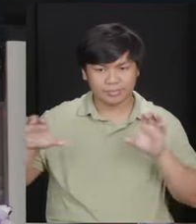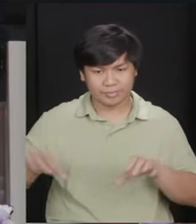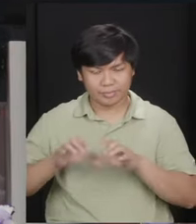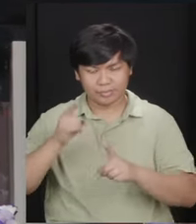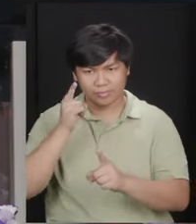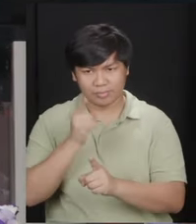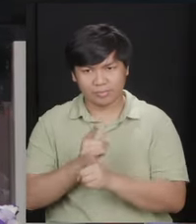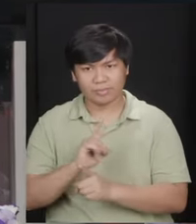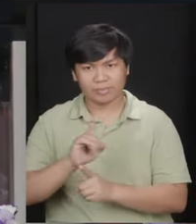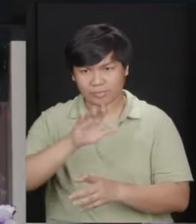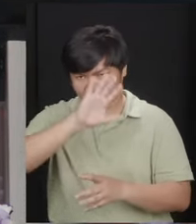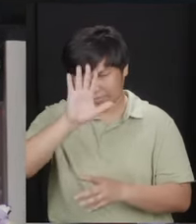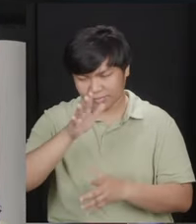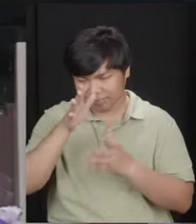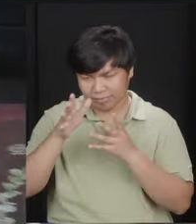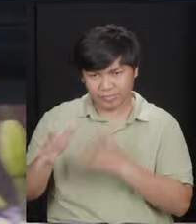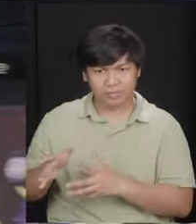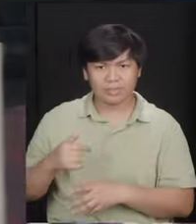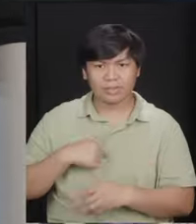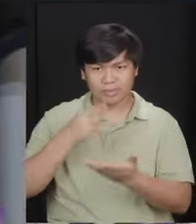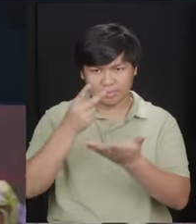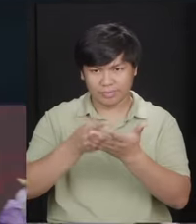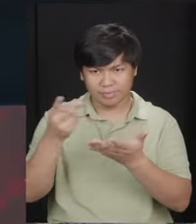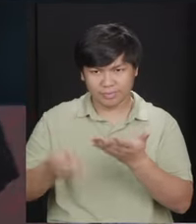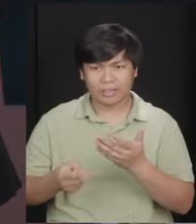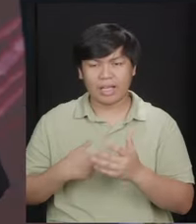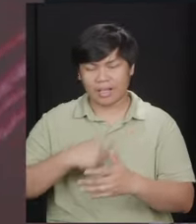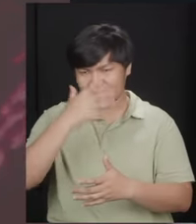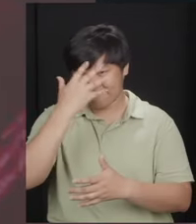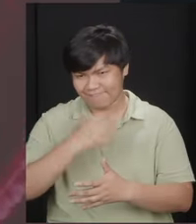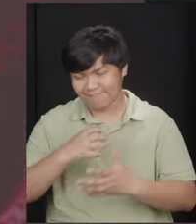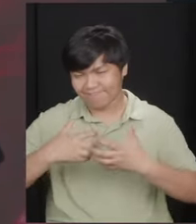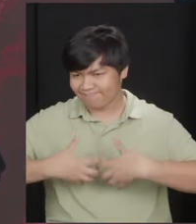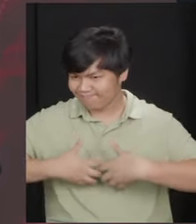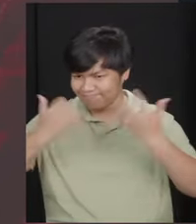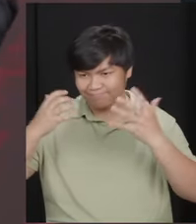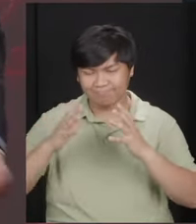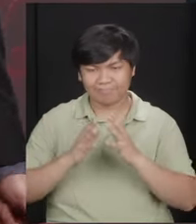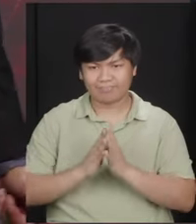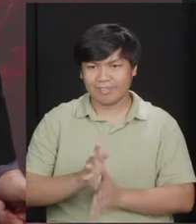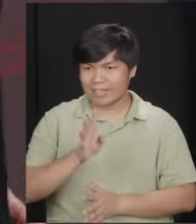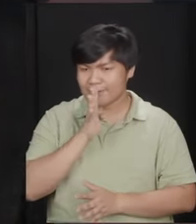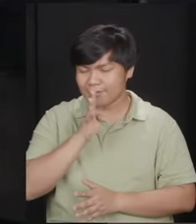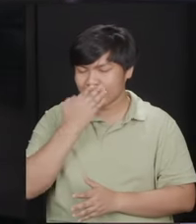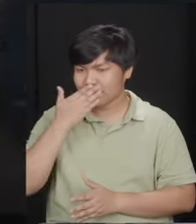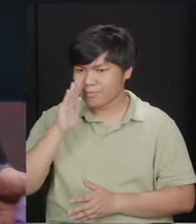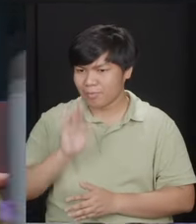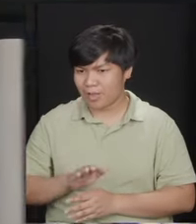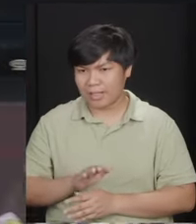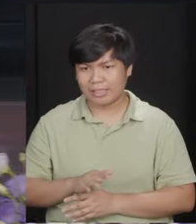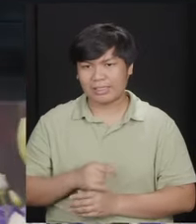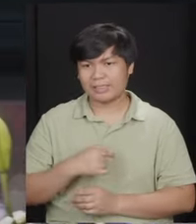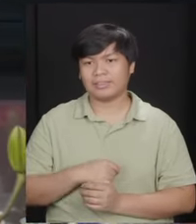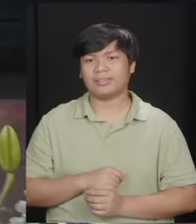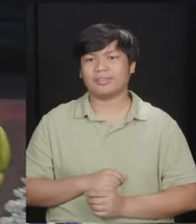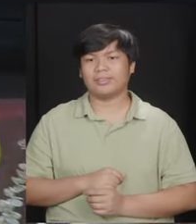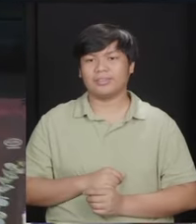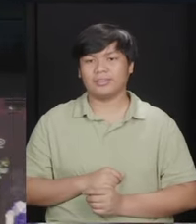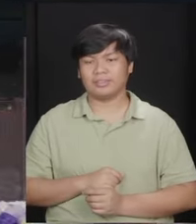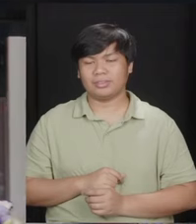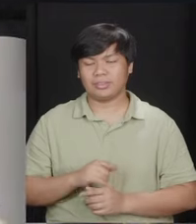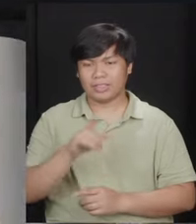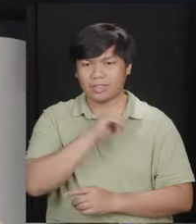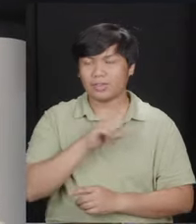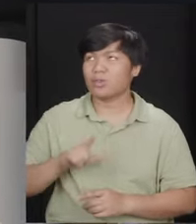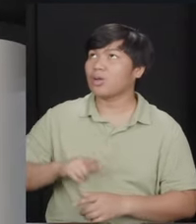never leaves you. Oh, I failed. I lost my temper. I let out a bad word. I let out an angry word.